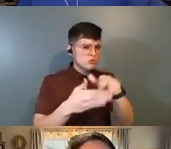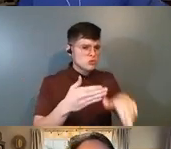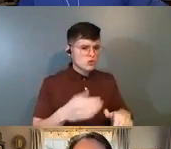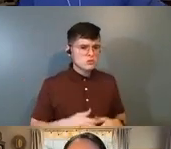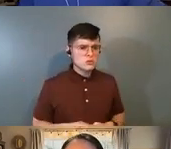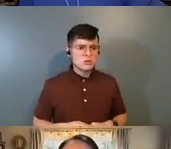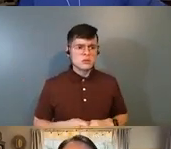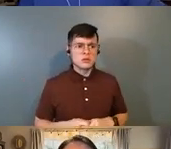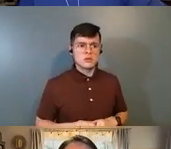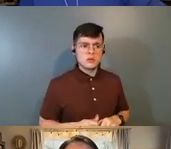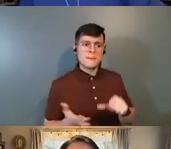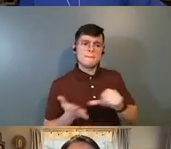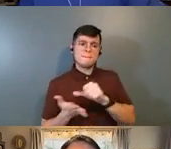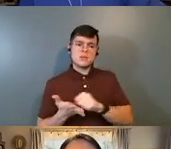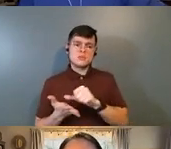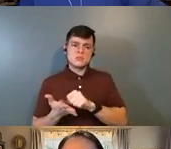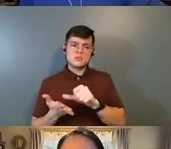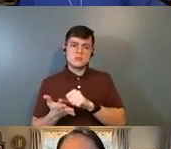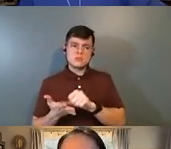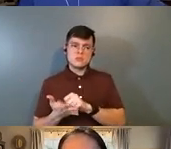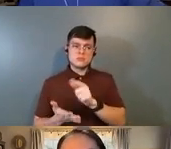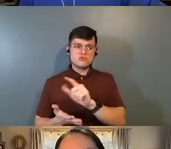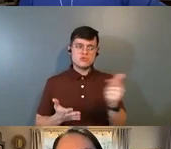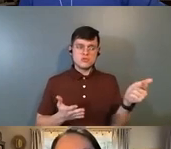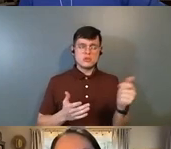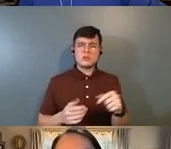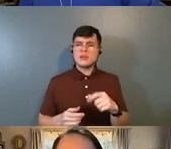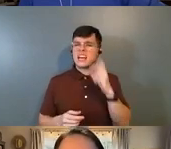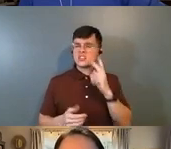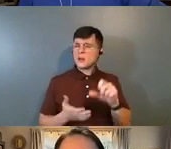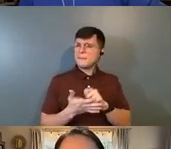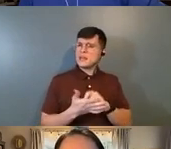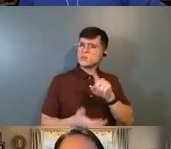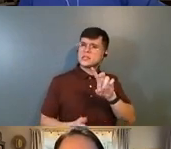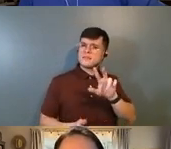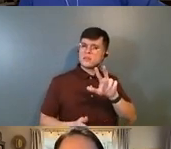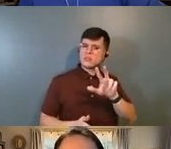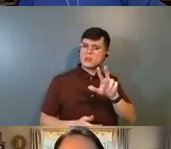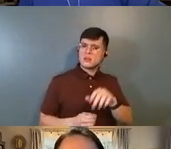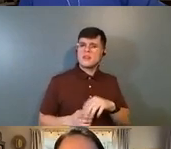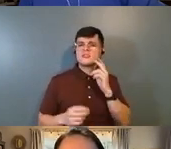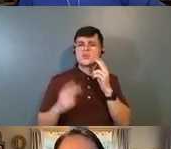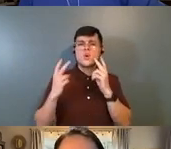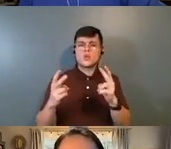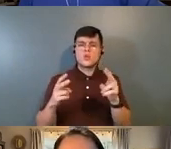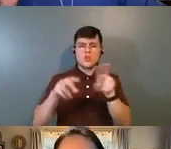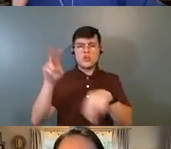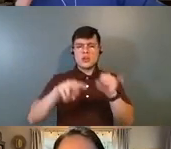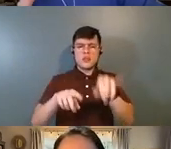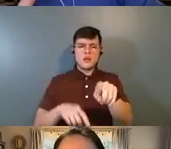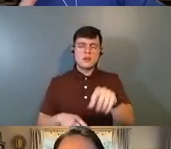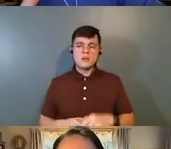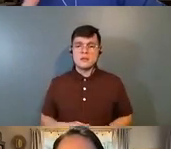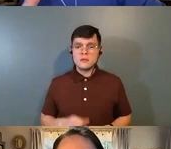One thing here, I remember I just saw 123.77 or something left like parent, that. Nine right parent, check box, Let's not go check, look at that. Parent, left parent link occur from